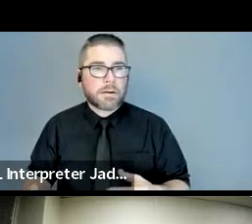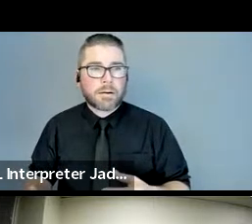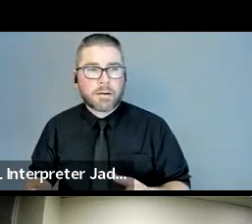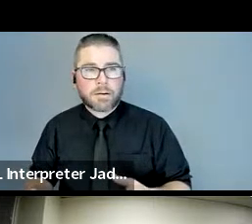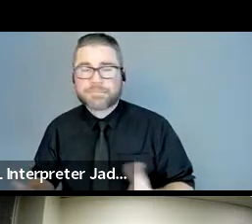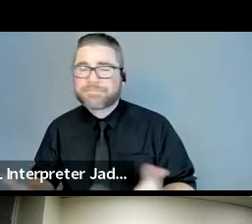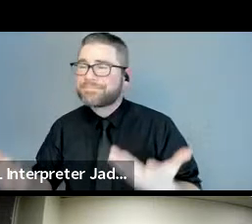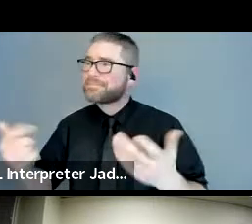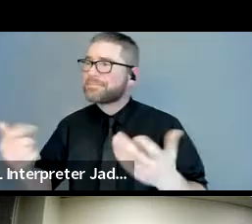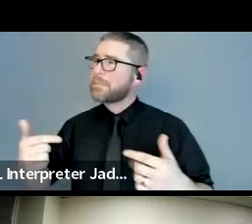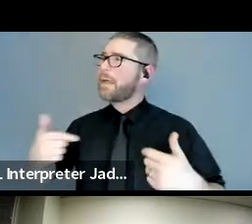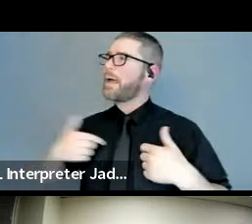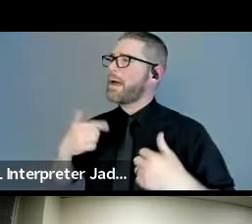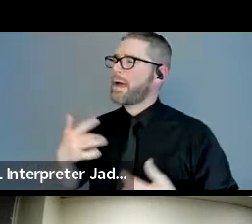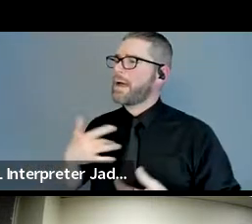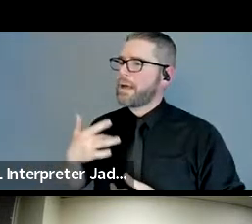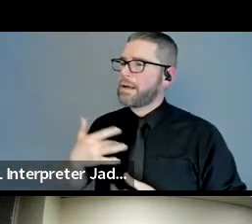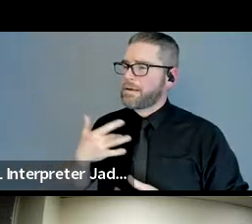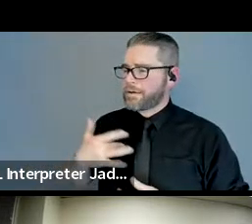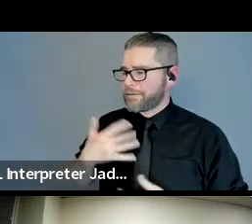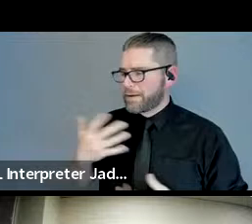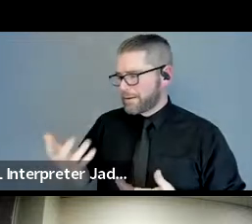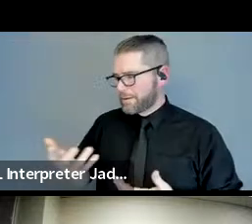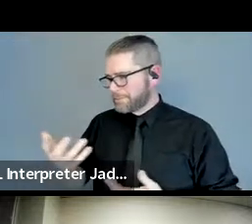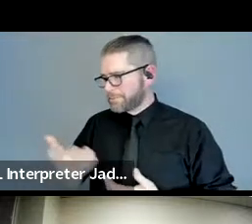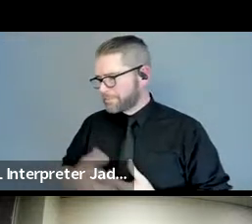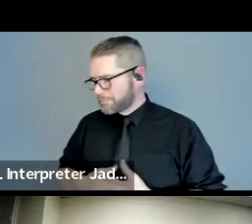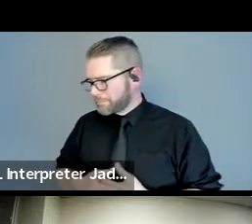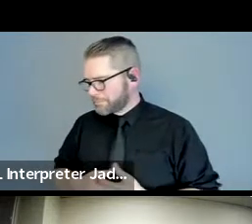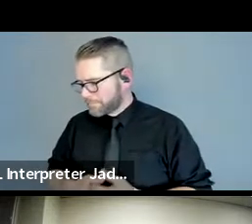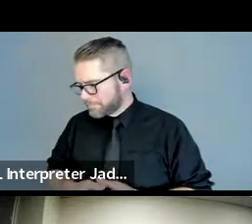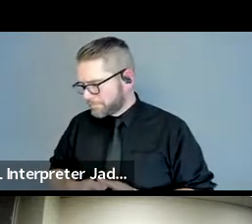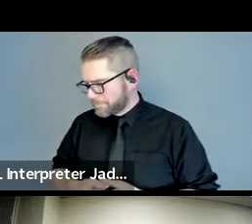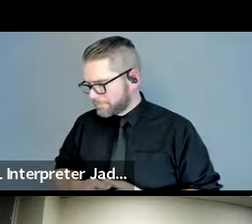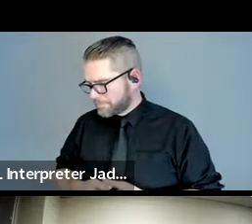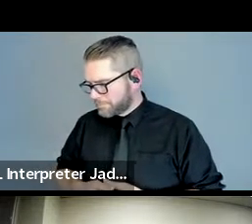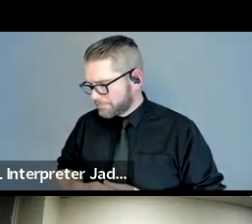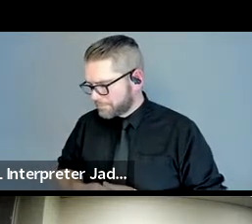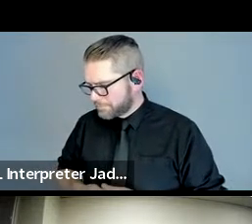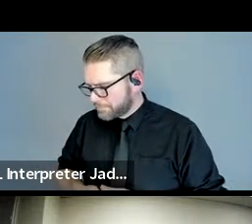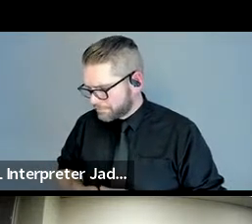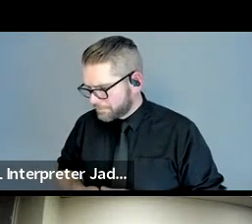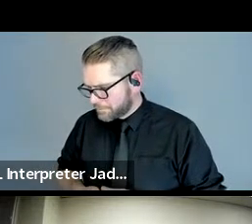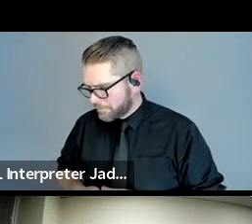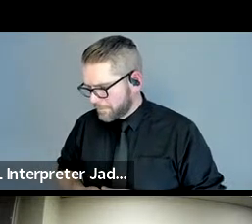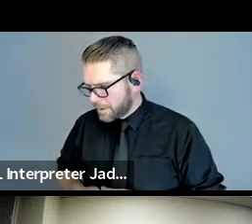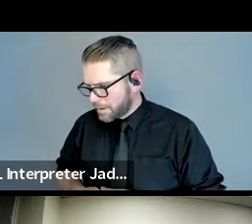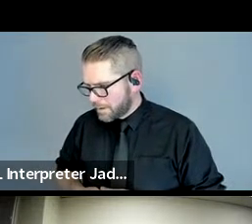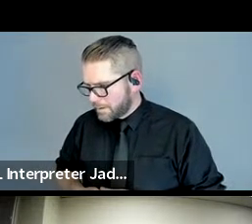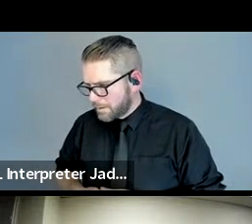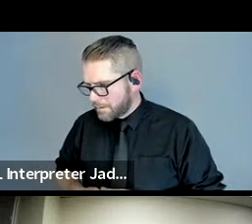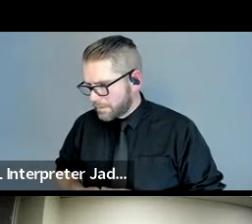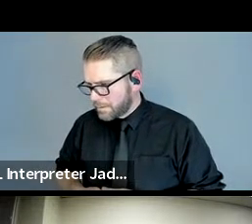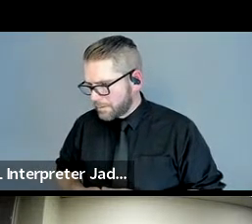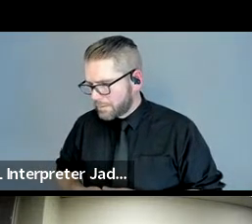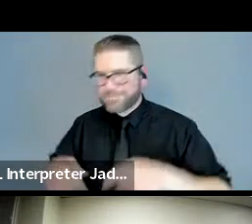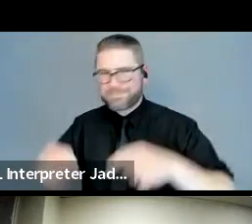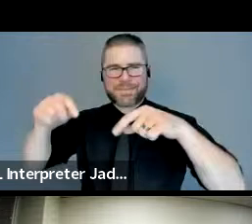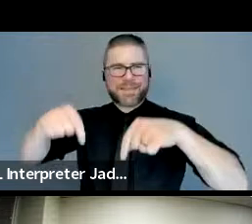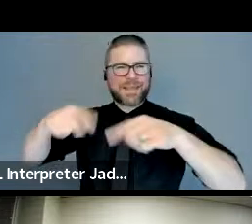that there's something the matter with my this whole program.